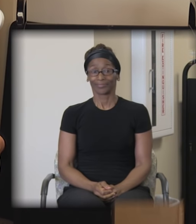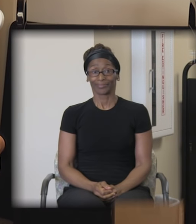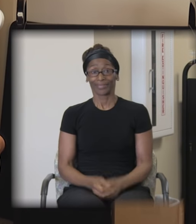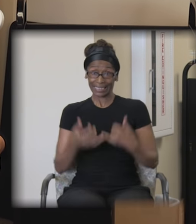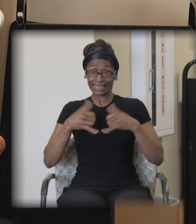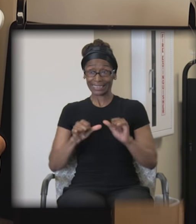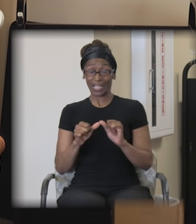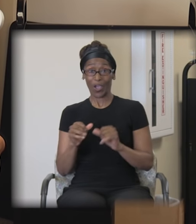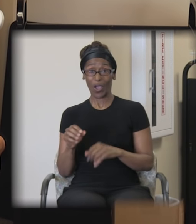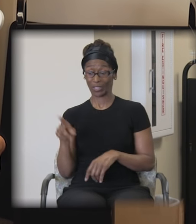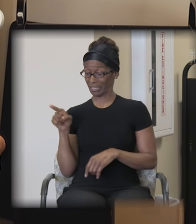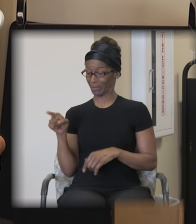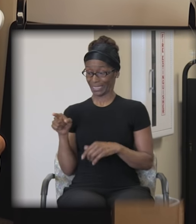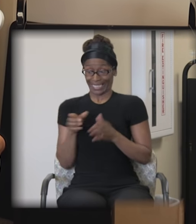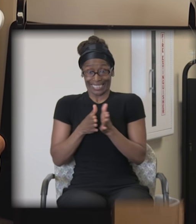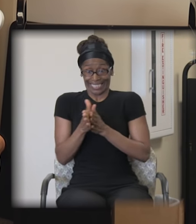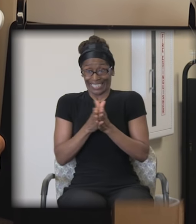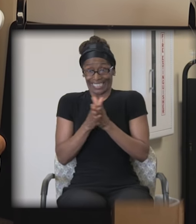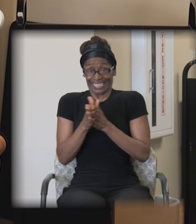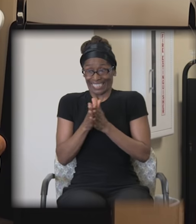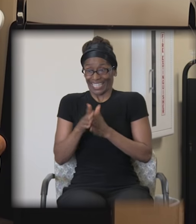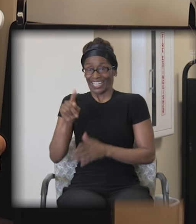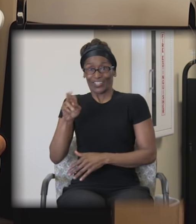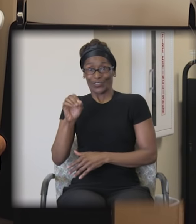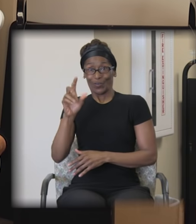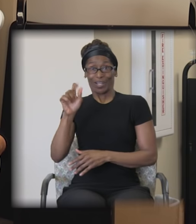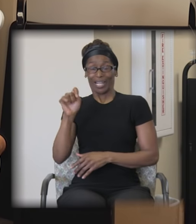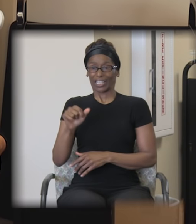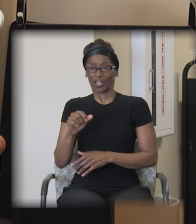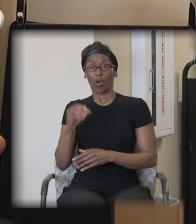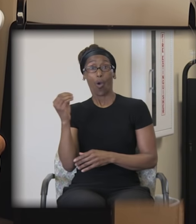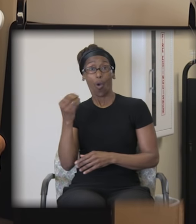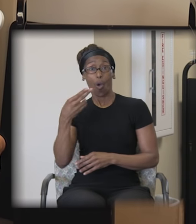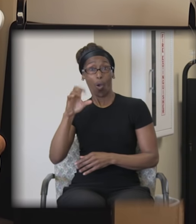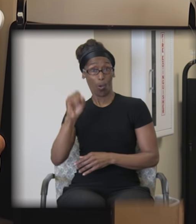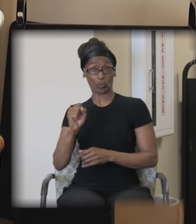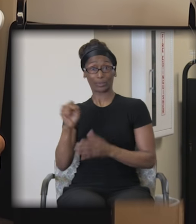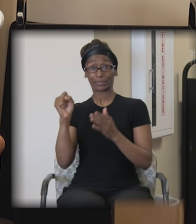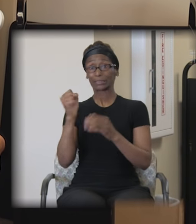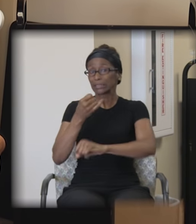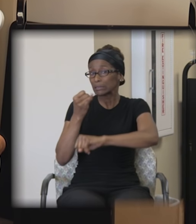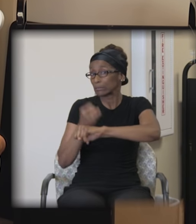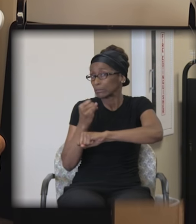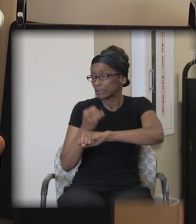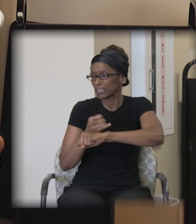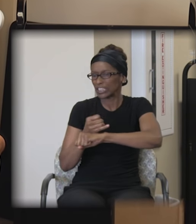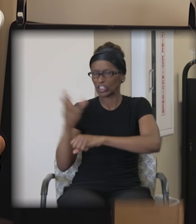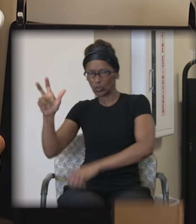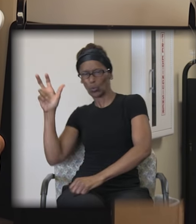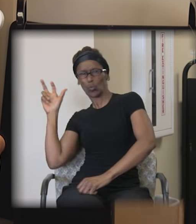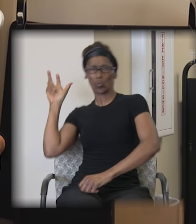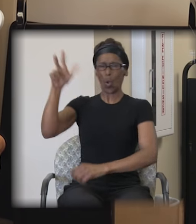Still, William couldn't wait to try out at his school, the Ohio State School for the Deaf. At tryouts he threw the ball. He